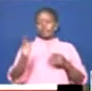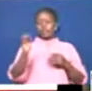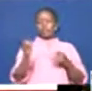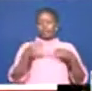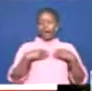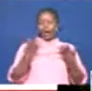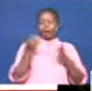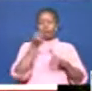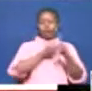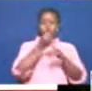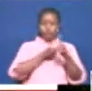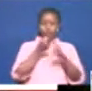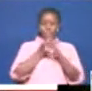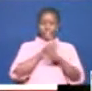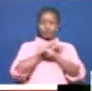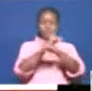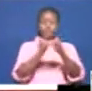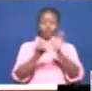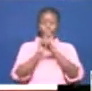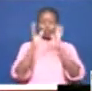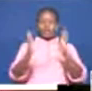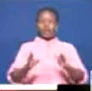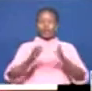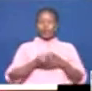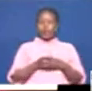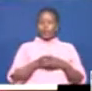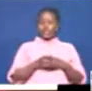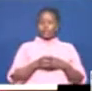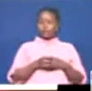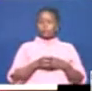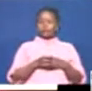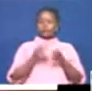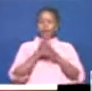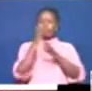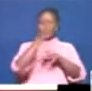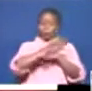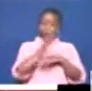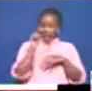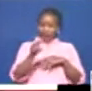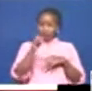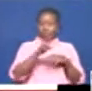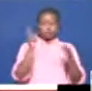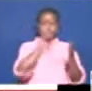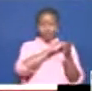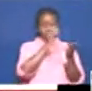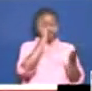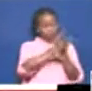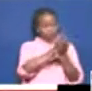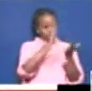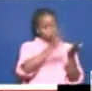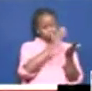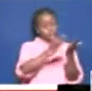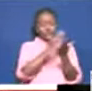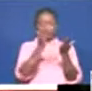back through lawyer Abdikarim Mohammed. At the end of the day, after you clear through the fog, what were the issues